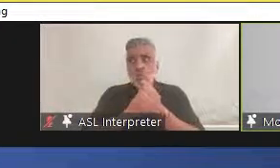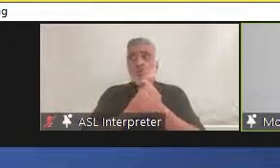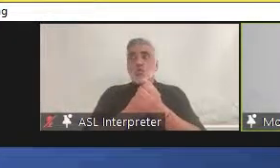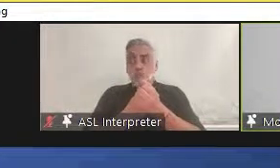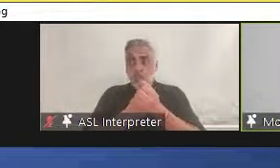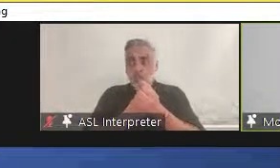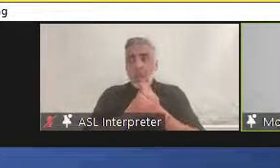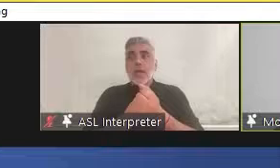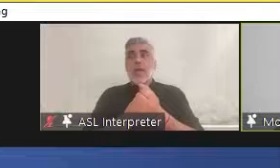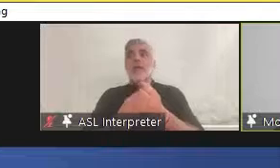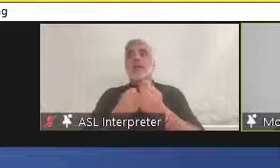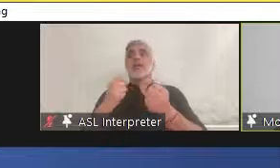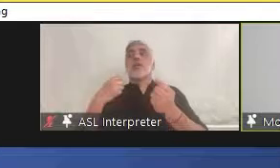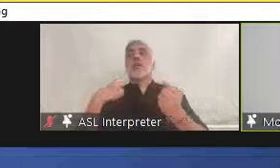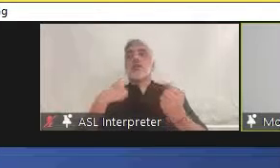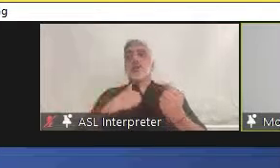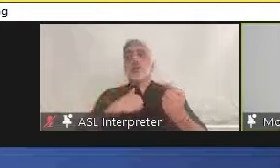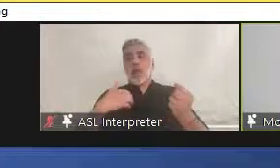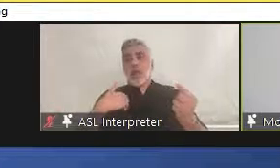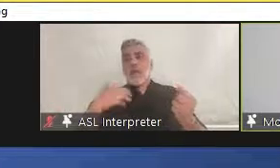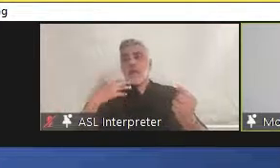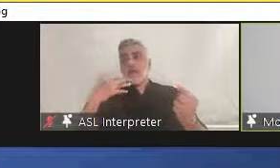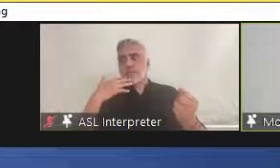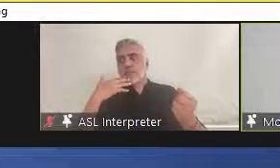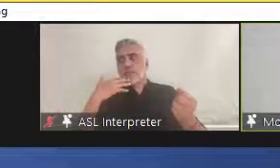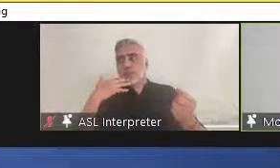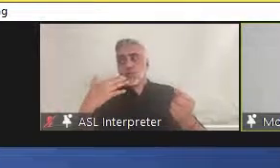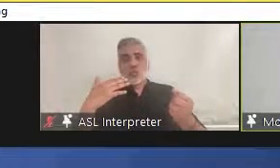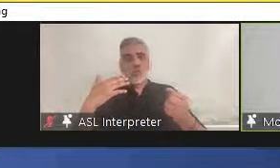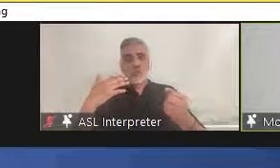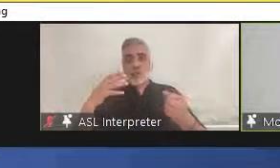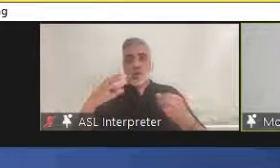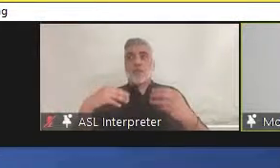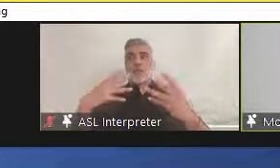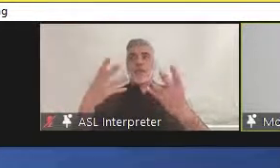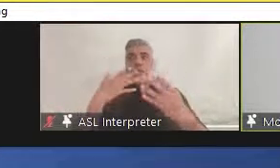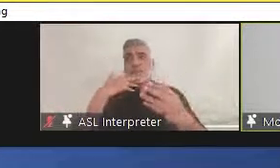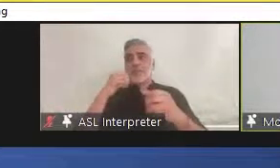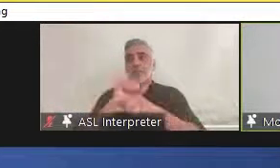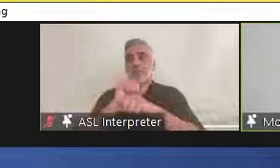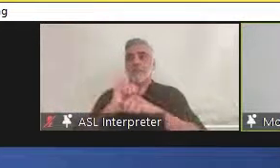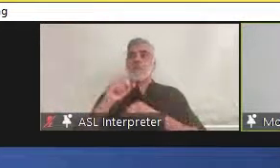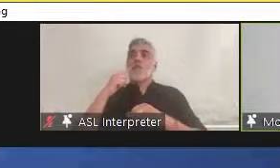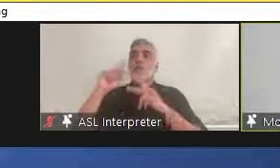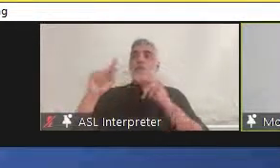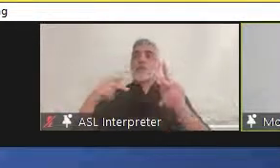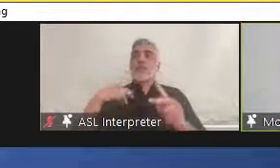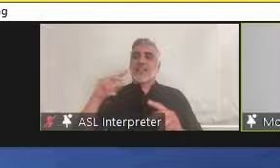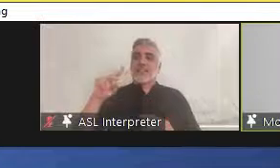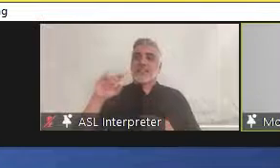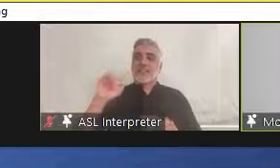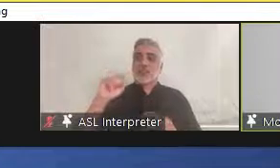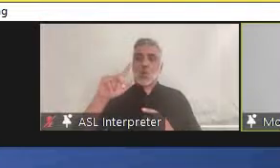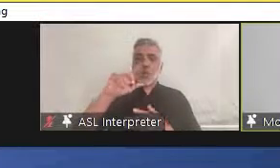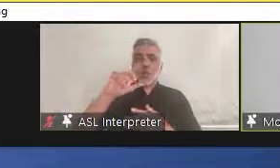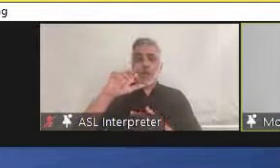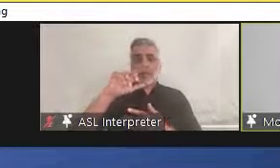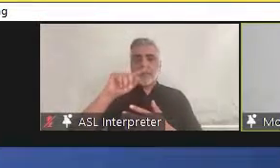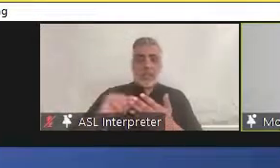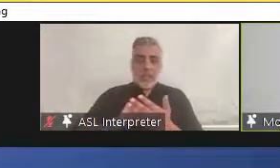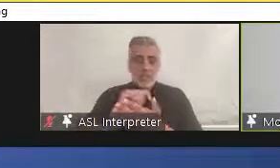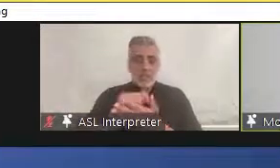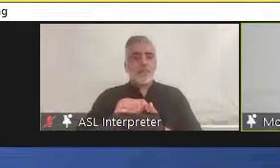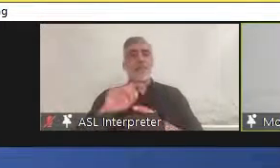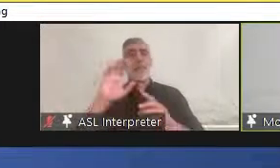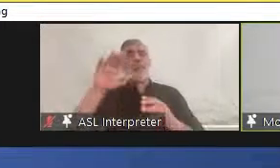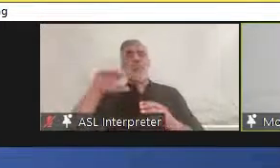provide meaningful support to the persons with disabilities. And you know that Bangladesh